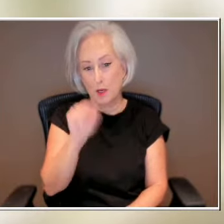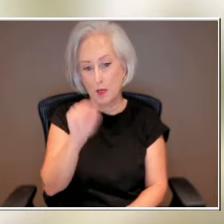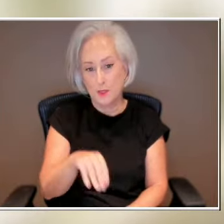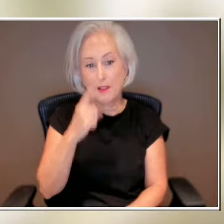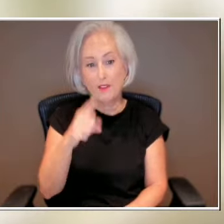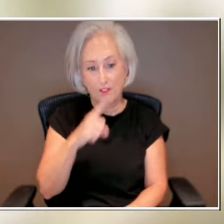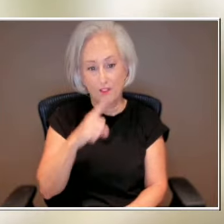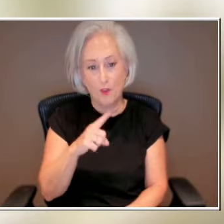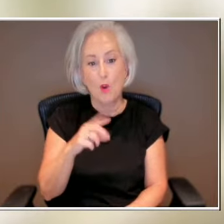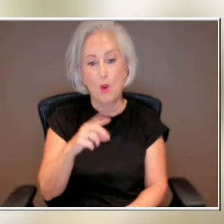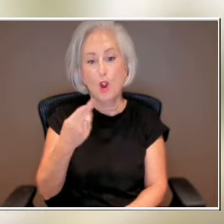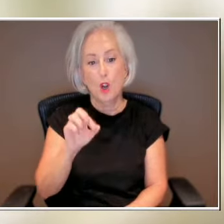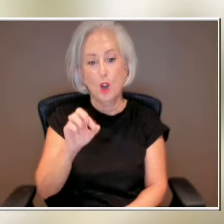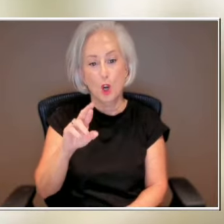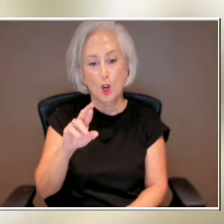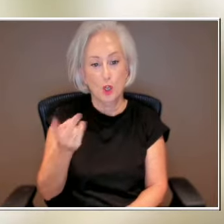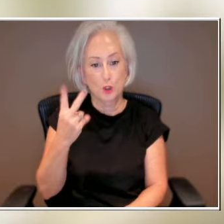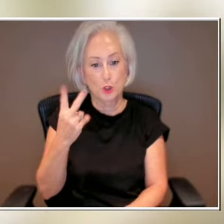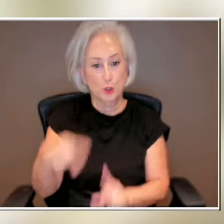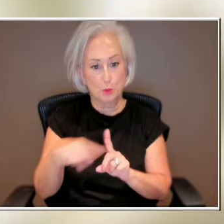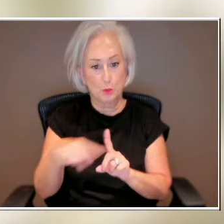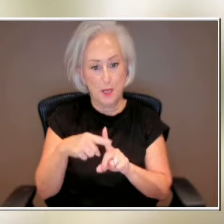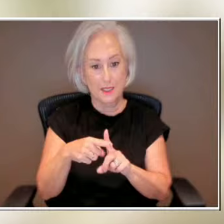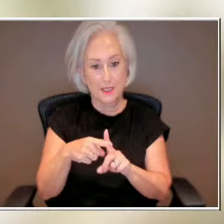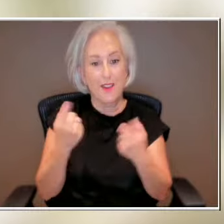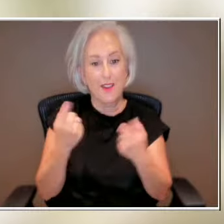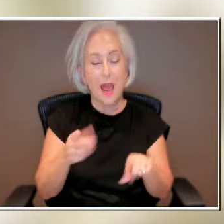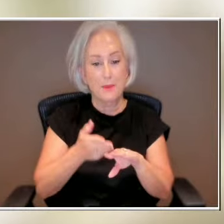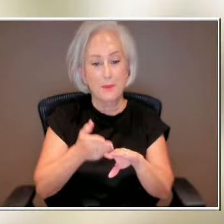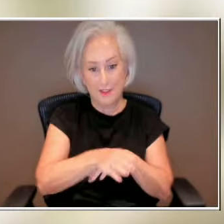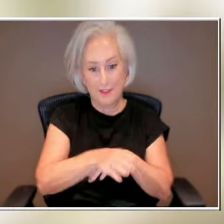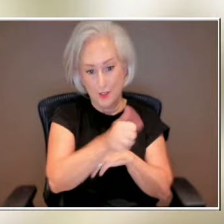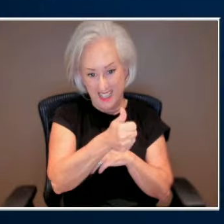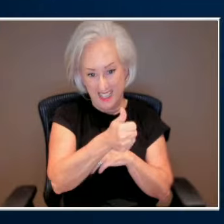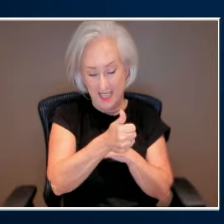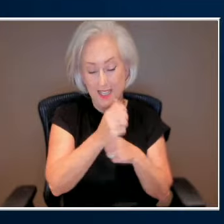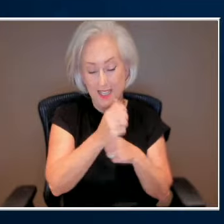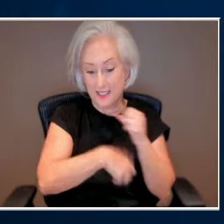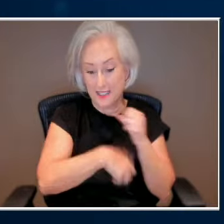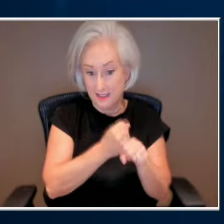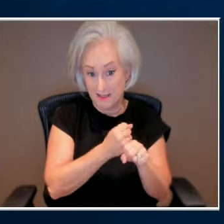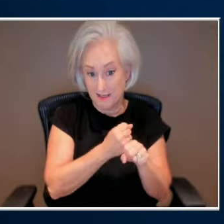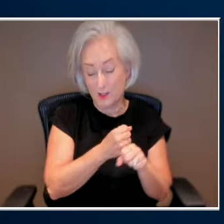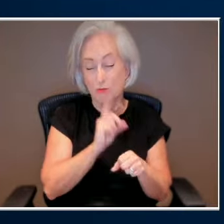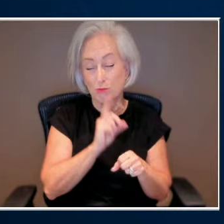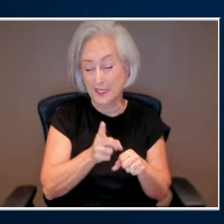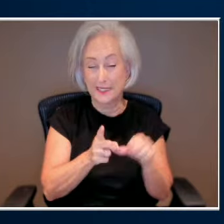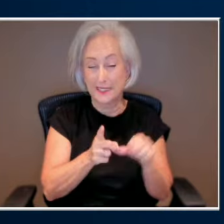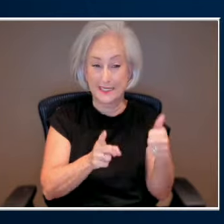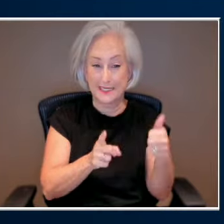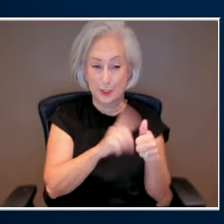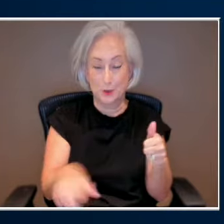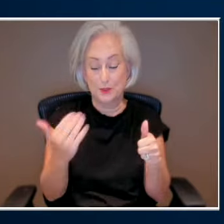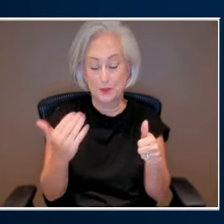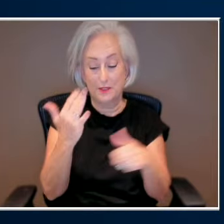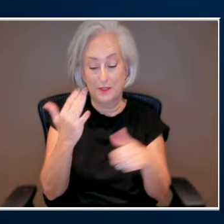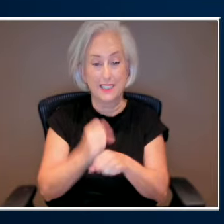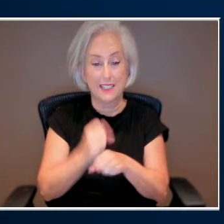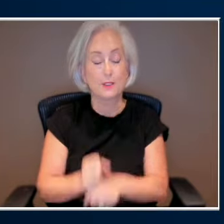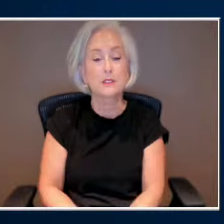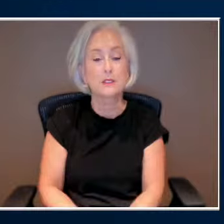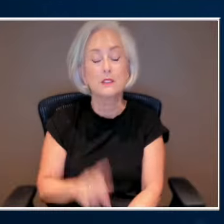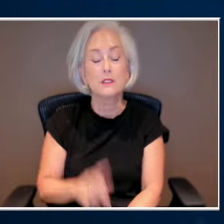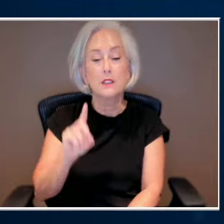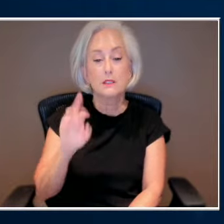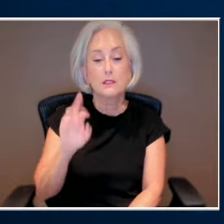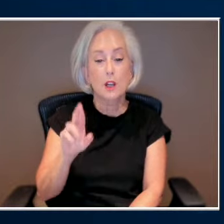cancer will occur after 10 years, between 10 to 15 years. Dr. Larson, how many cases do you